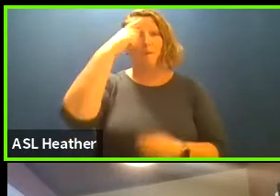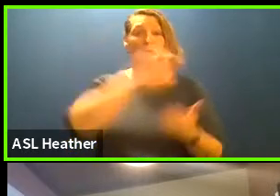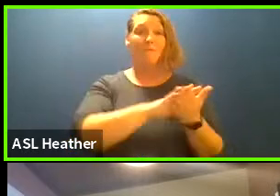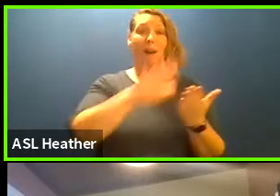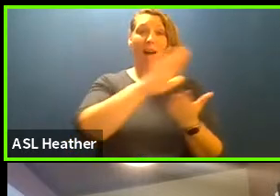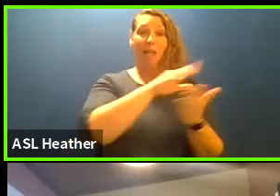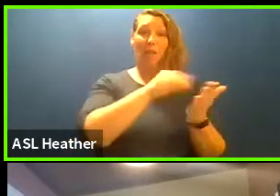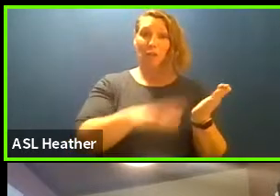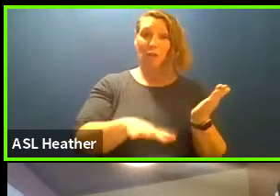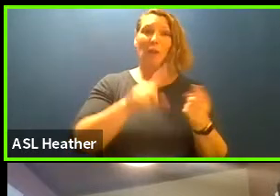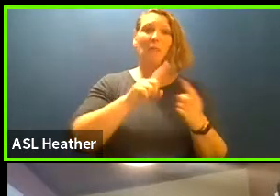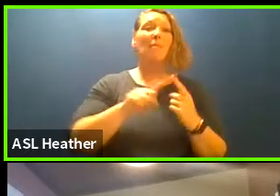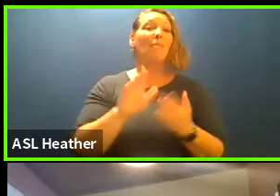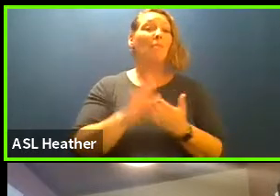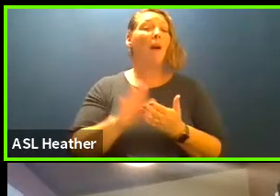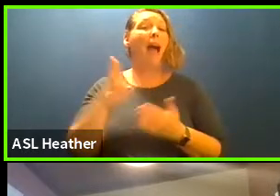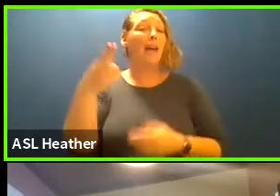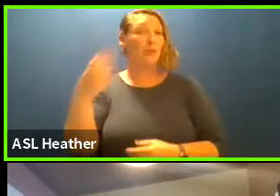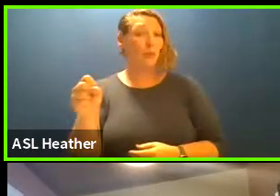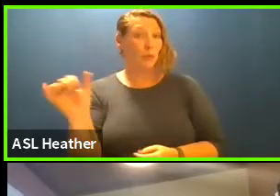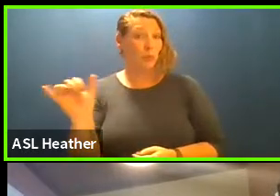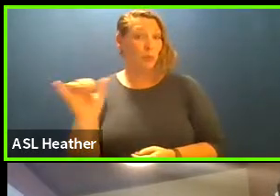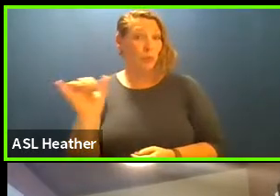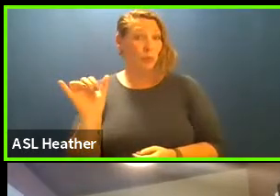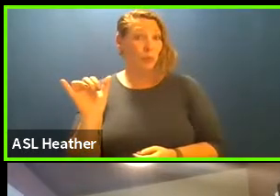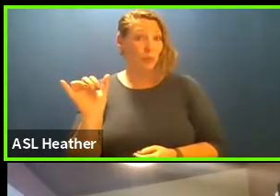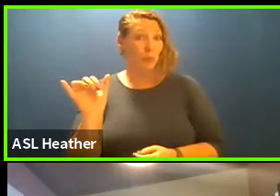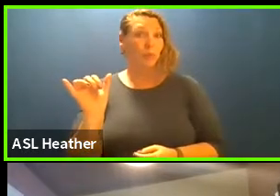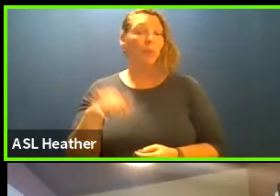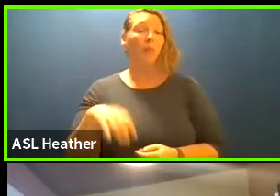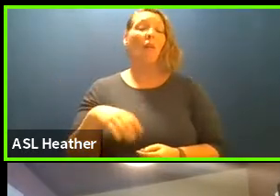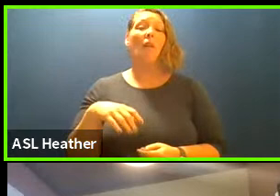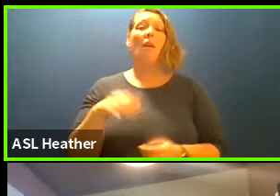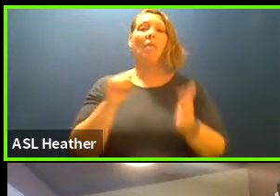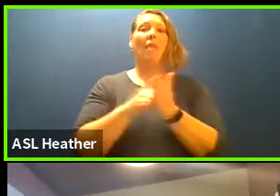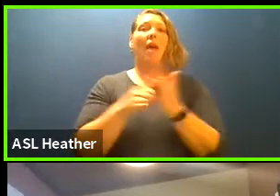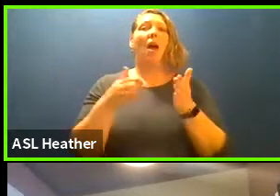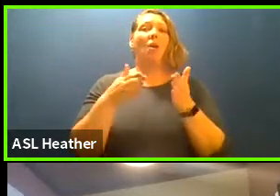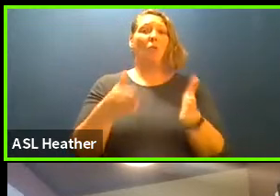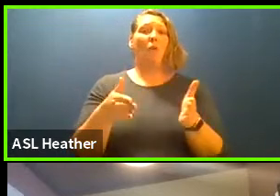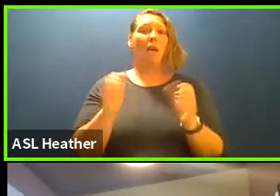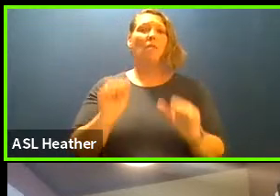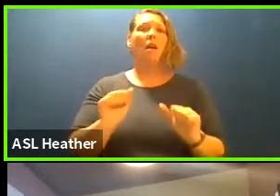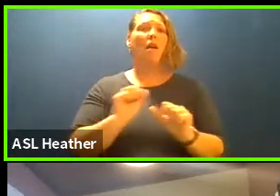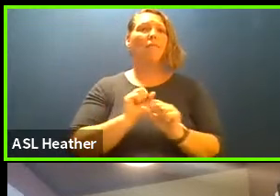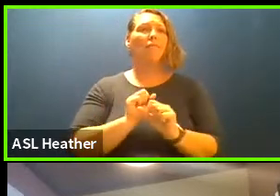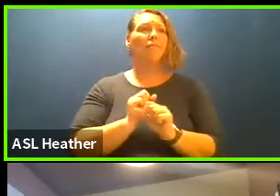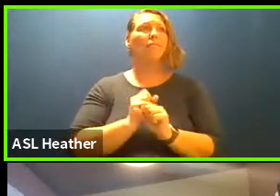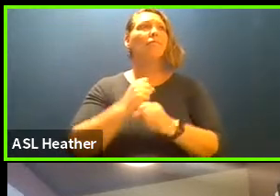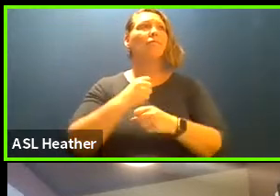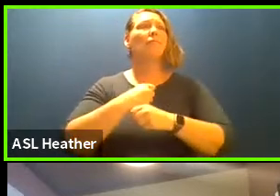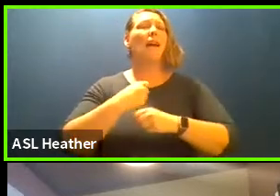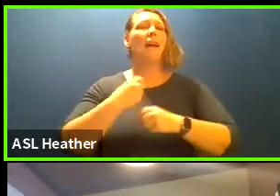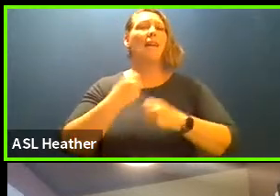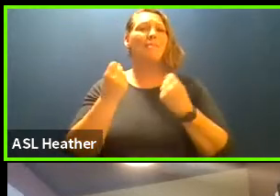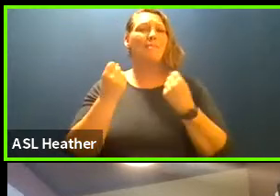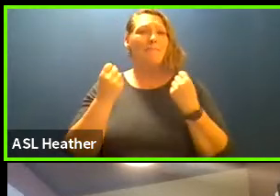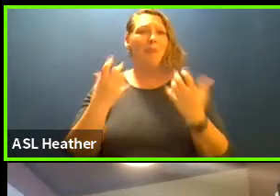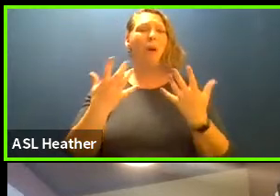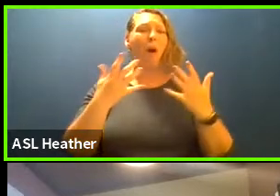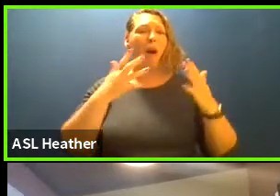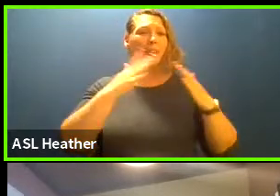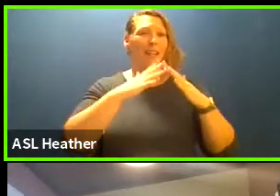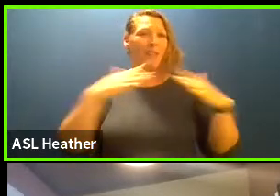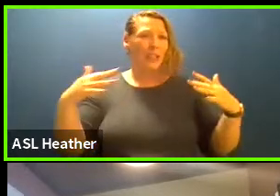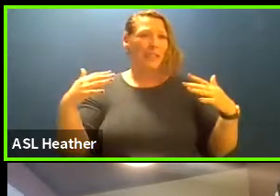but also for high school students. And this is a way to create more diversity and inclusion in